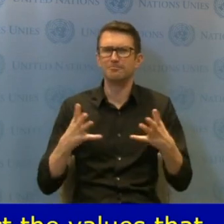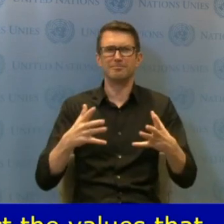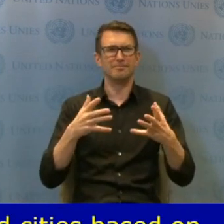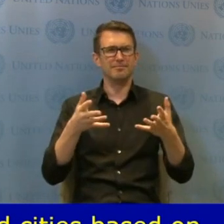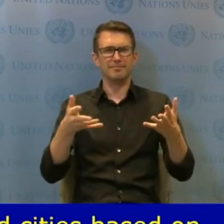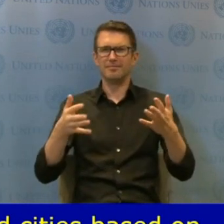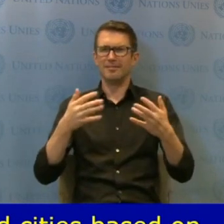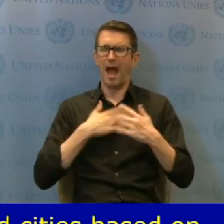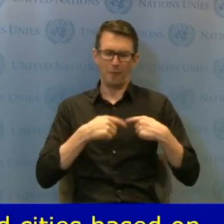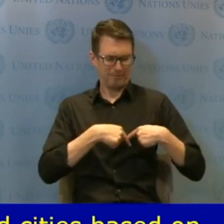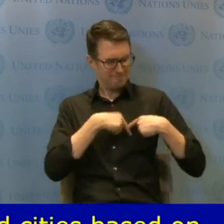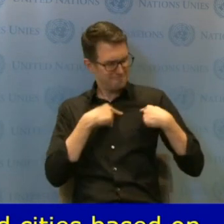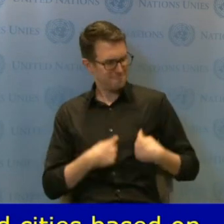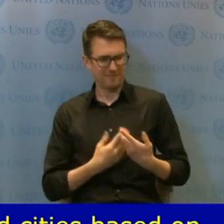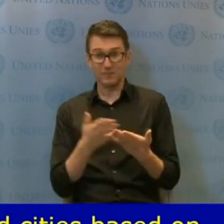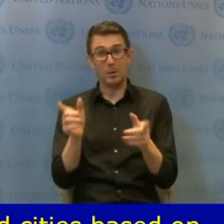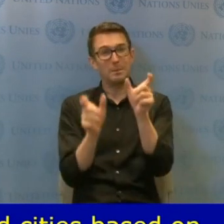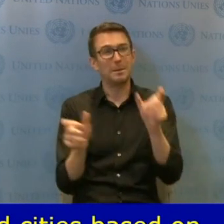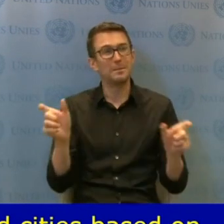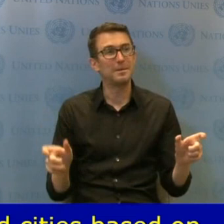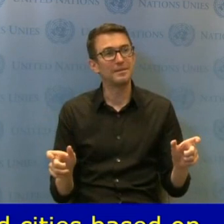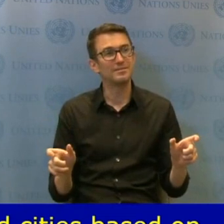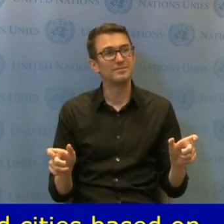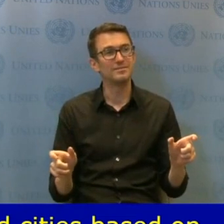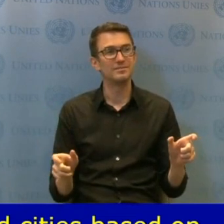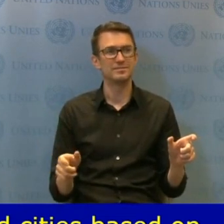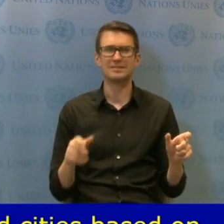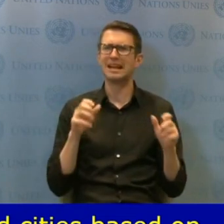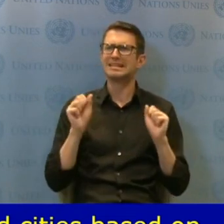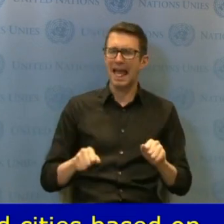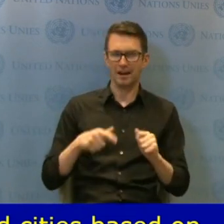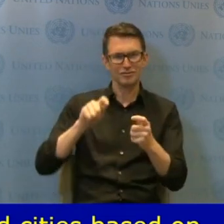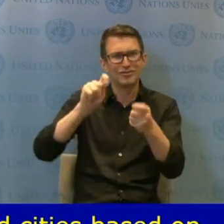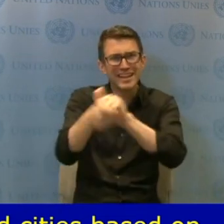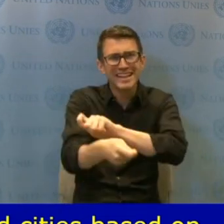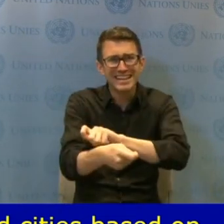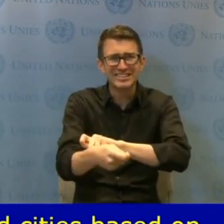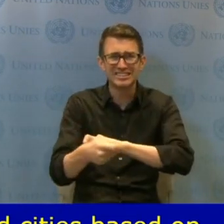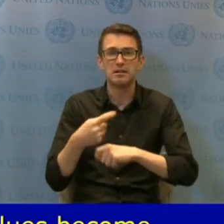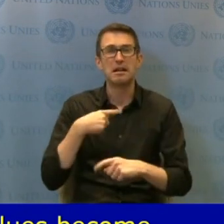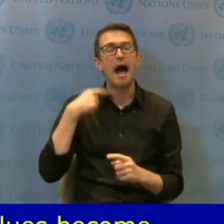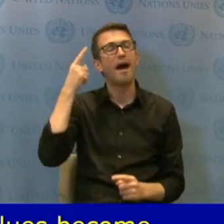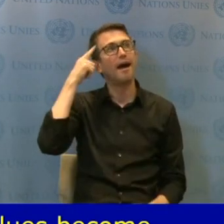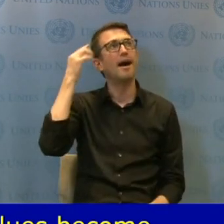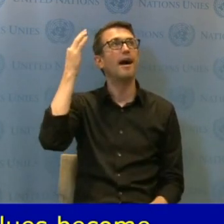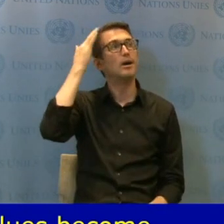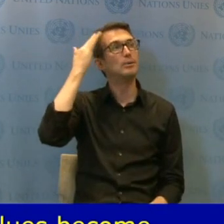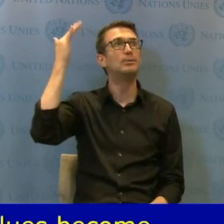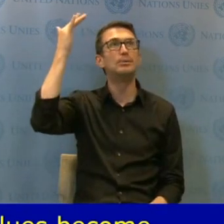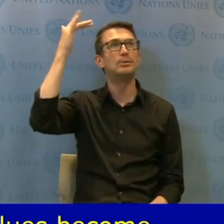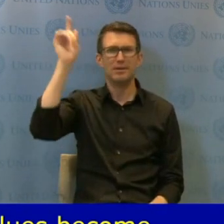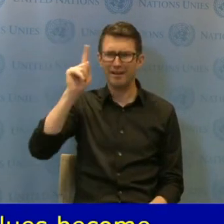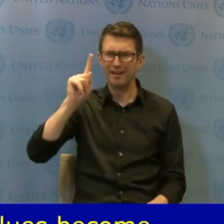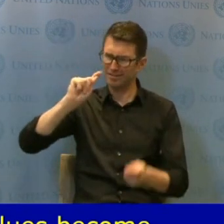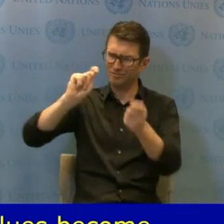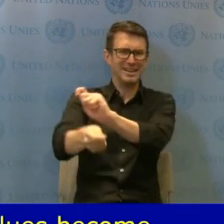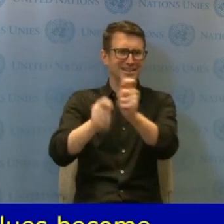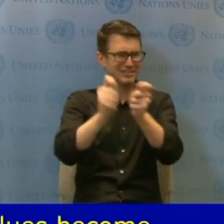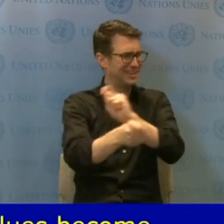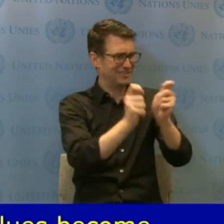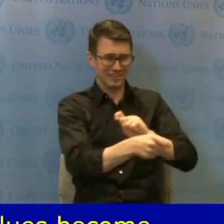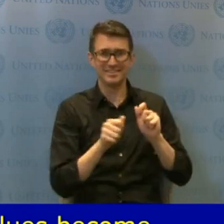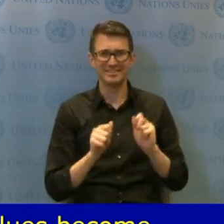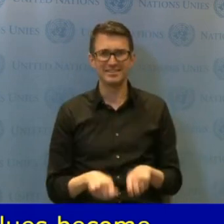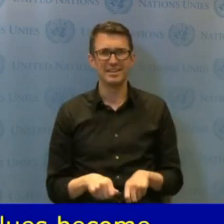physical in the way we build our cities. So let us take what we've learned of the cities of the past.